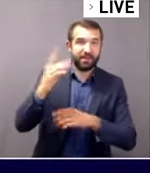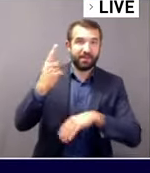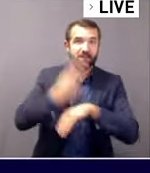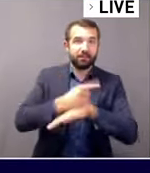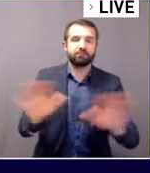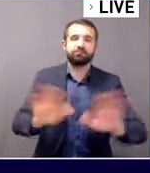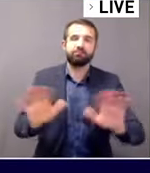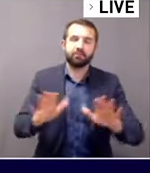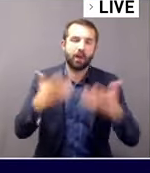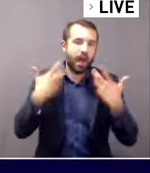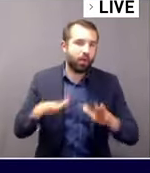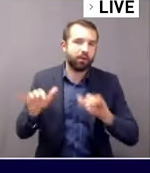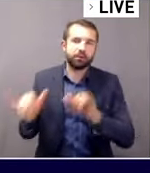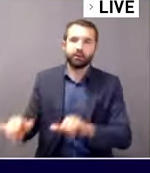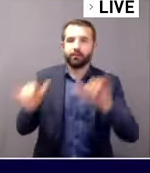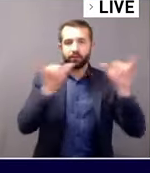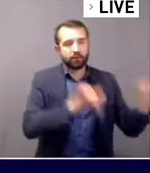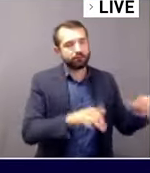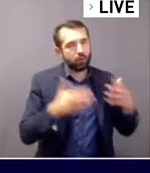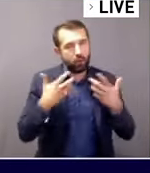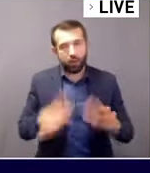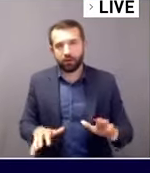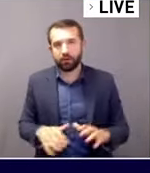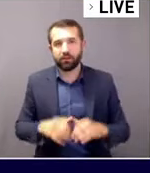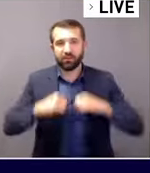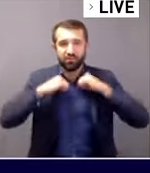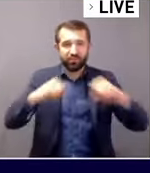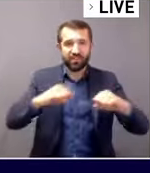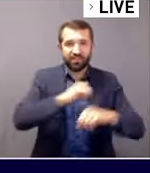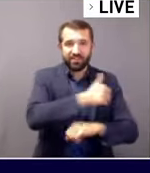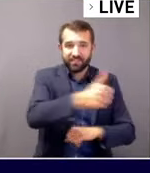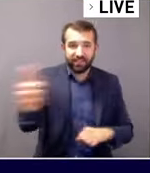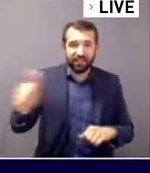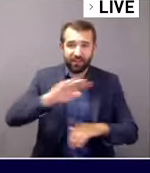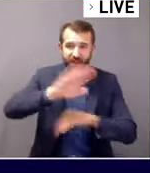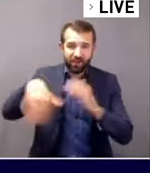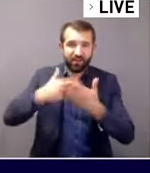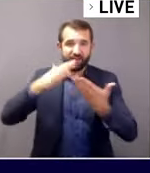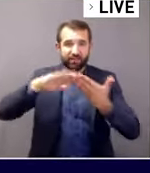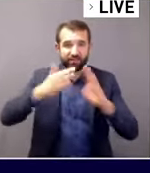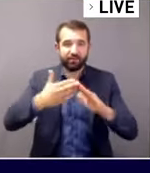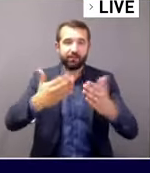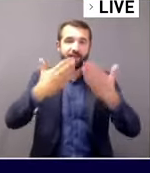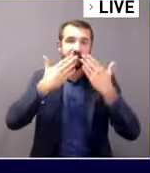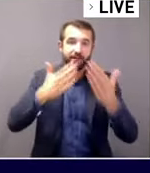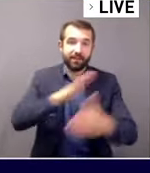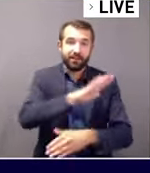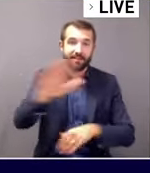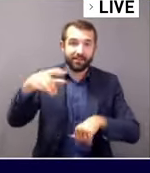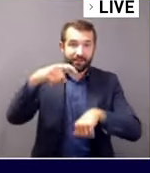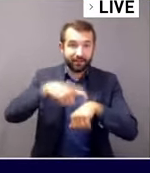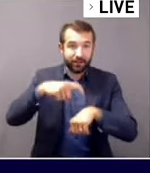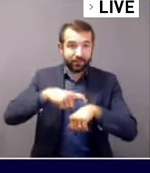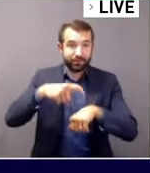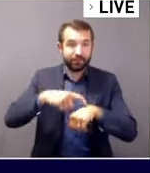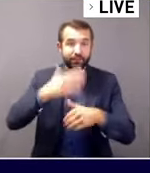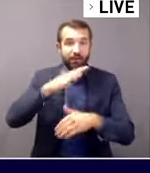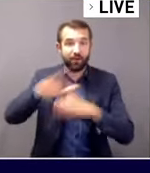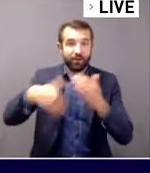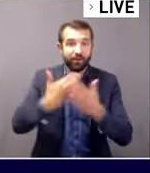help everyone in your community stay safe. I'd like to thank everyone for their time today. Thank you all for joining in.